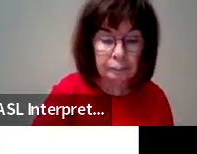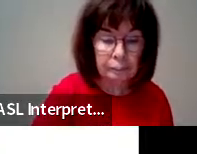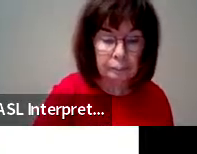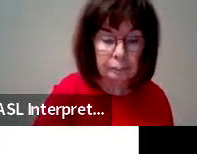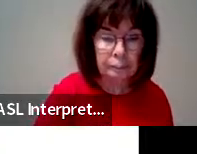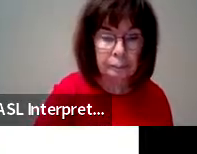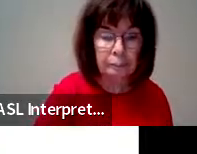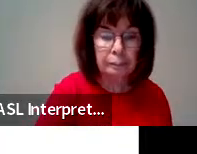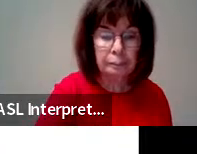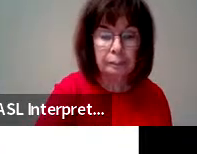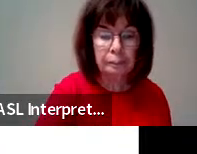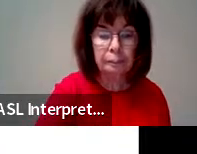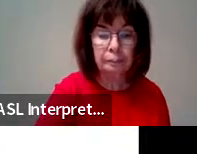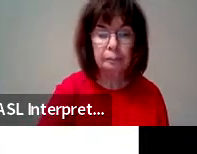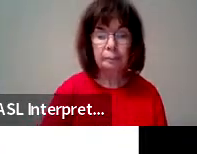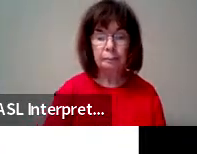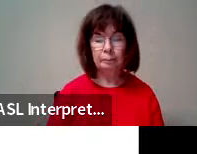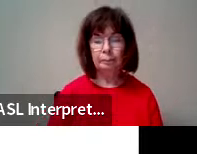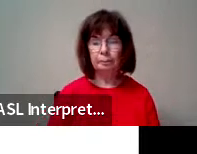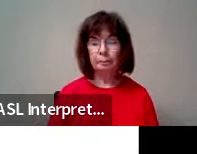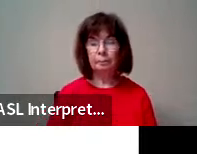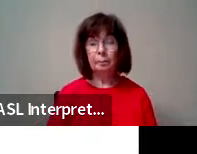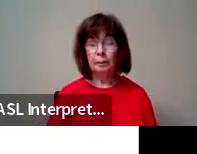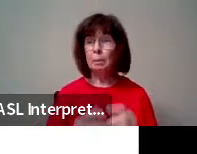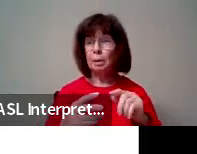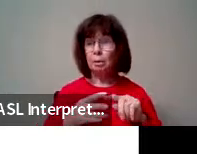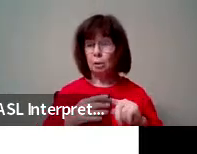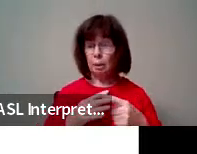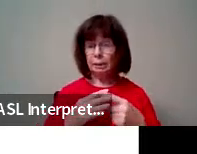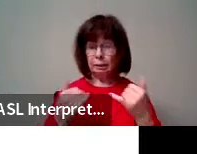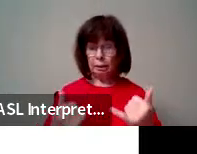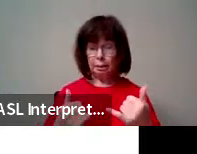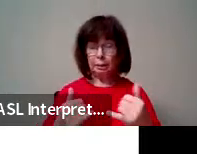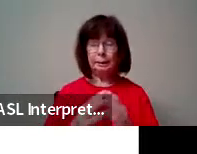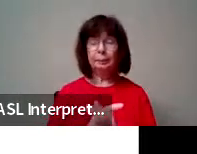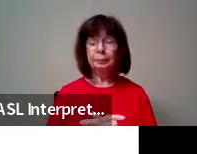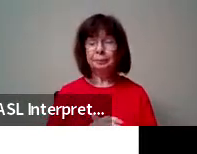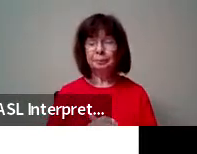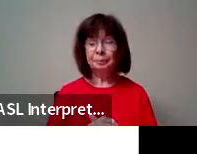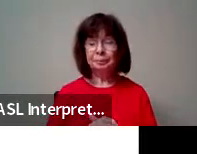Lauren. Thank you. I'm going to start it now.